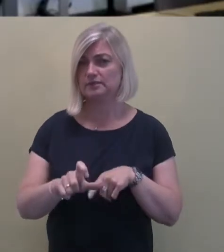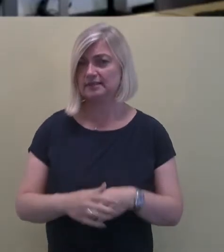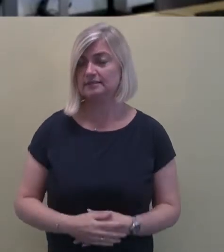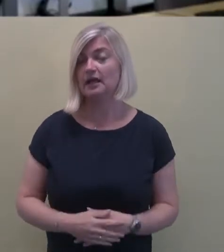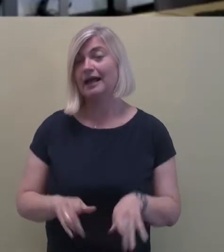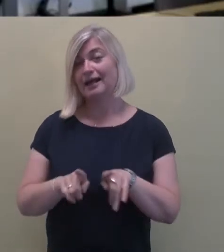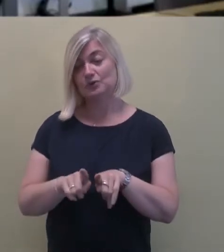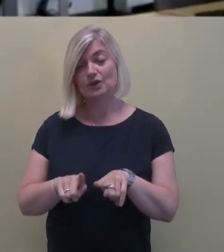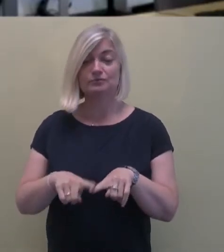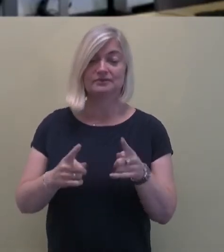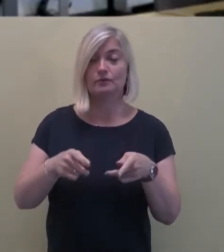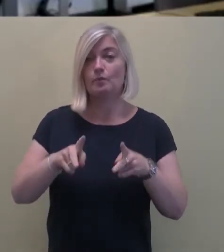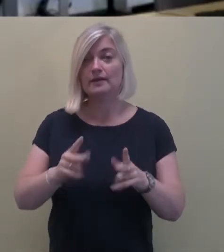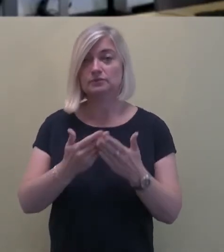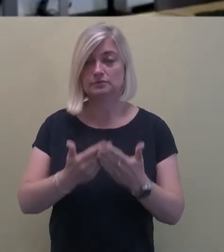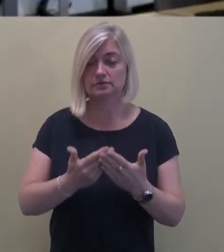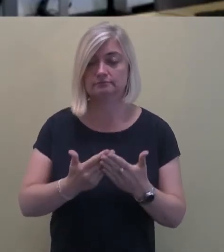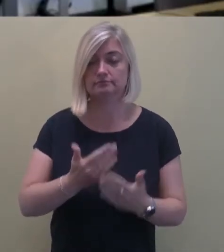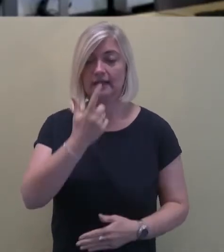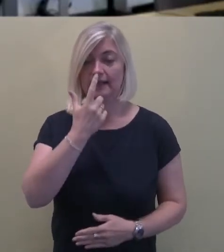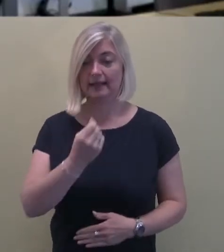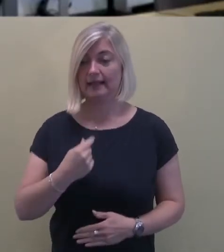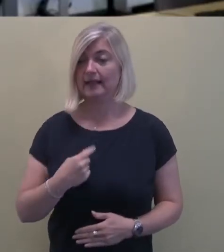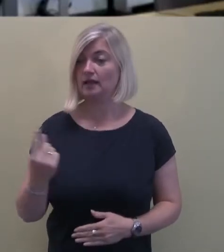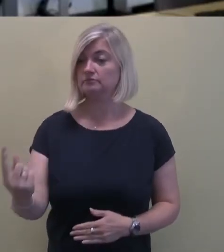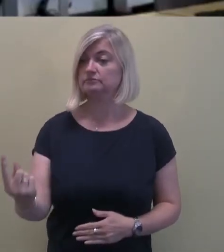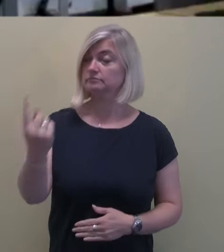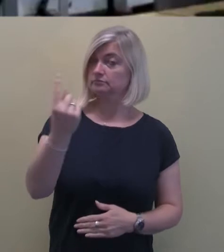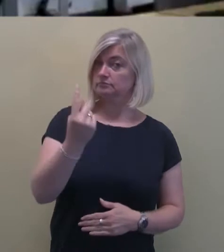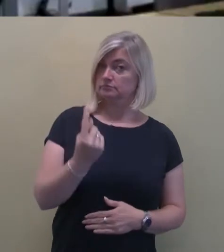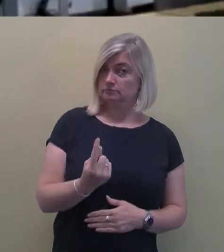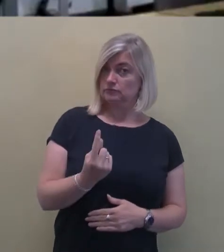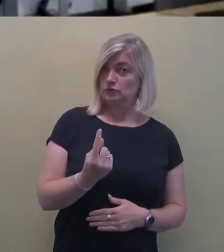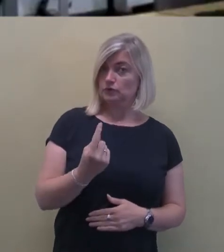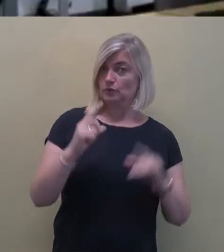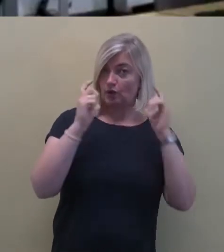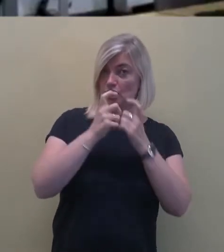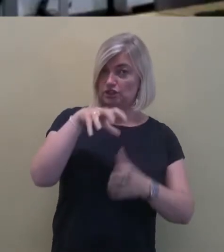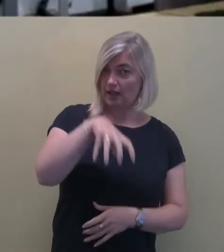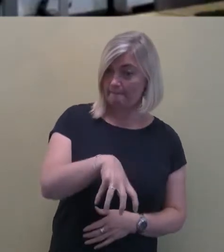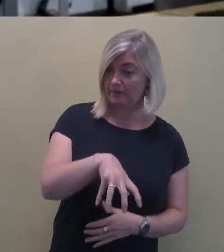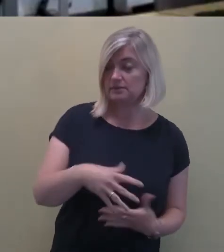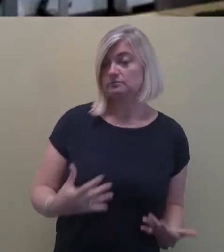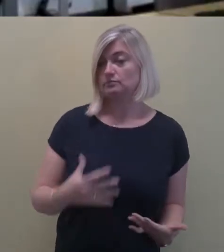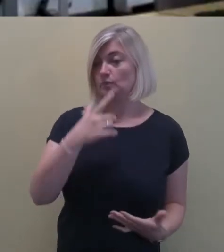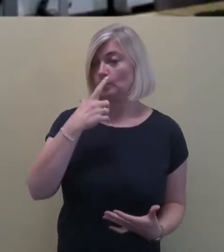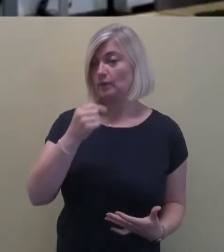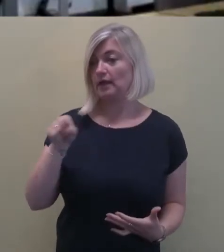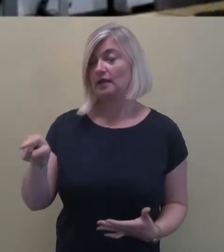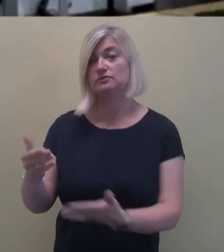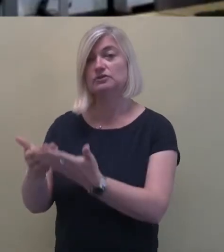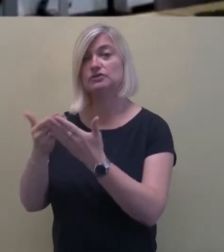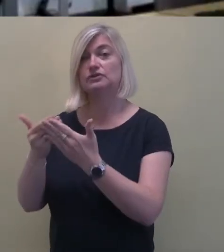any reason we can't answer them in the session, we are still messaging people back, so we will get back to you in some way, shape or